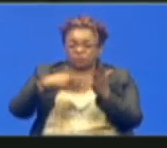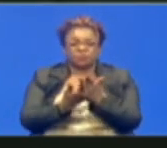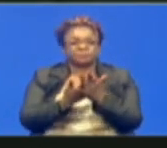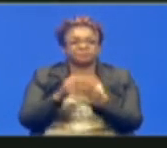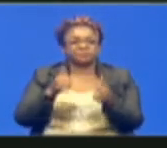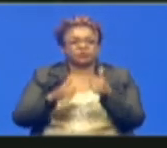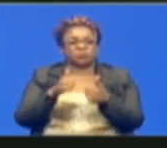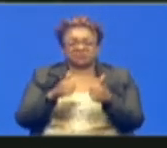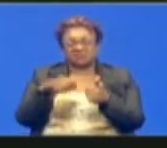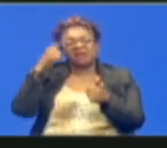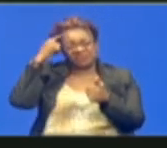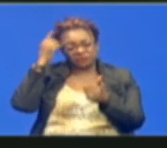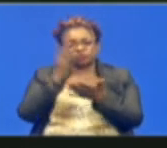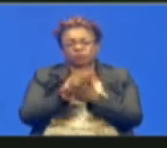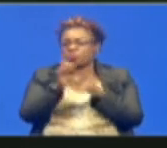is very